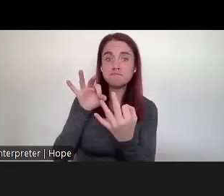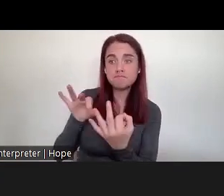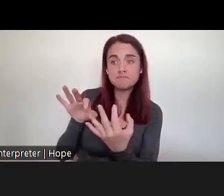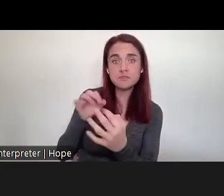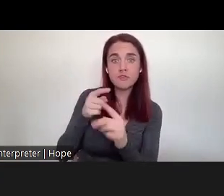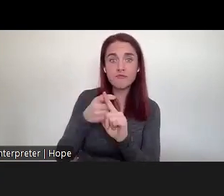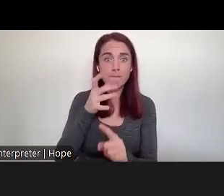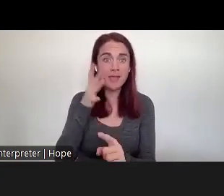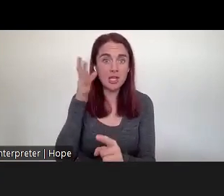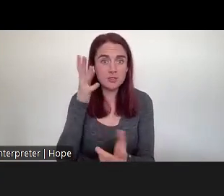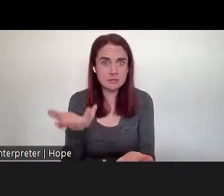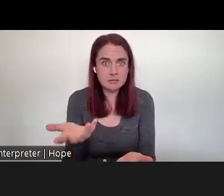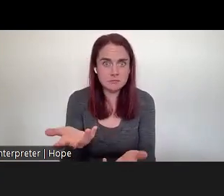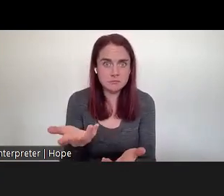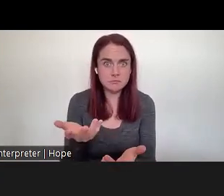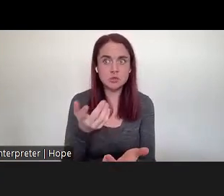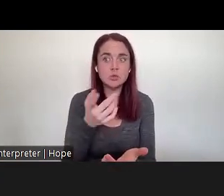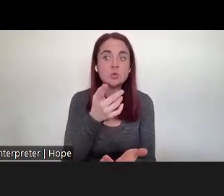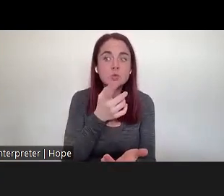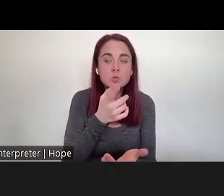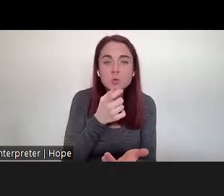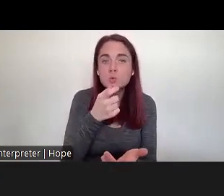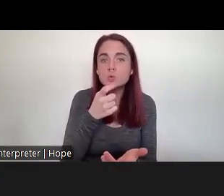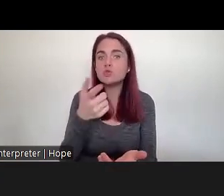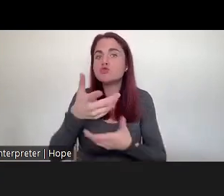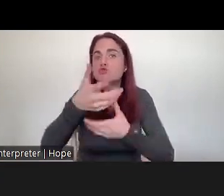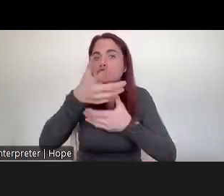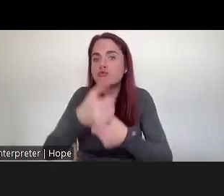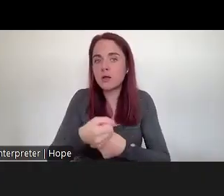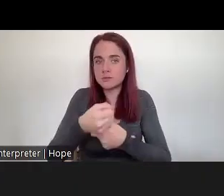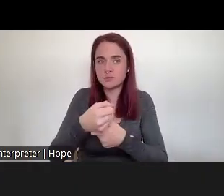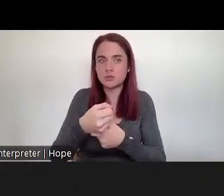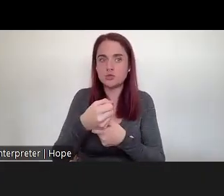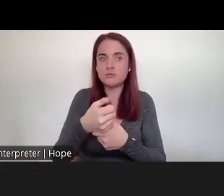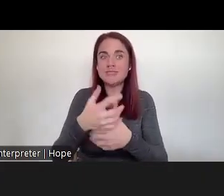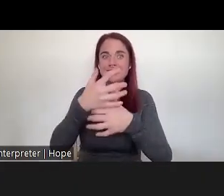in terms of who the trusted messenger was for this information.